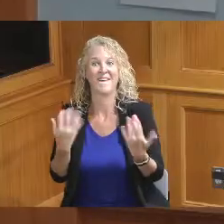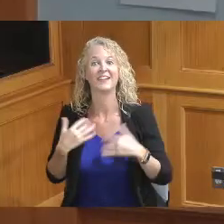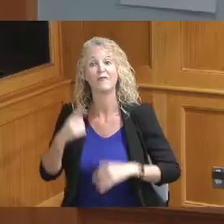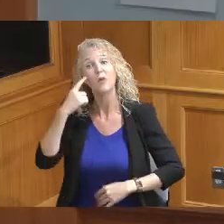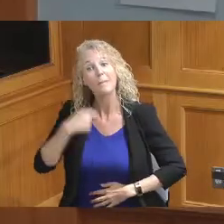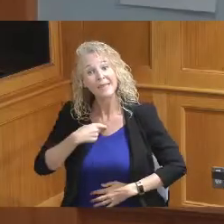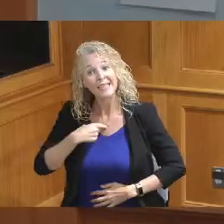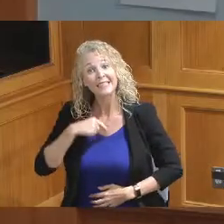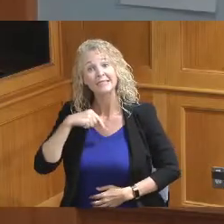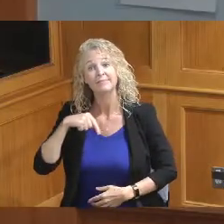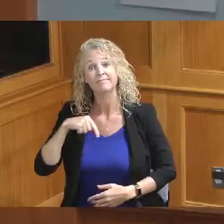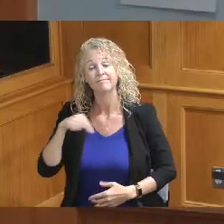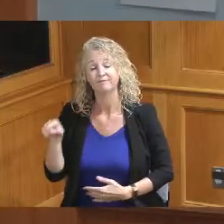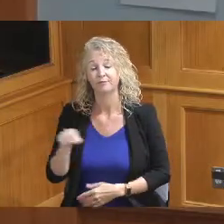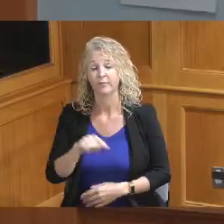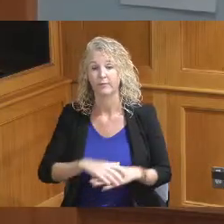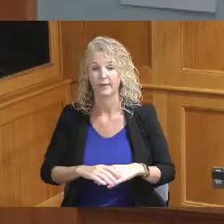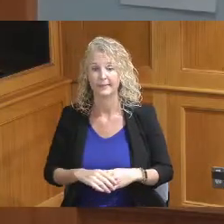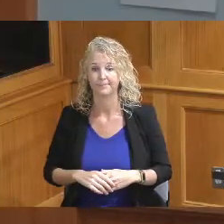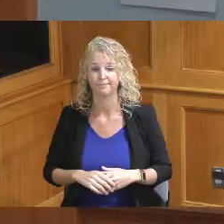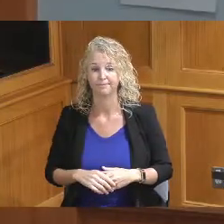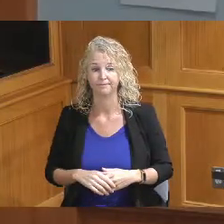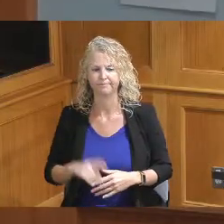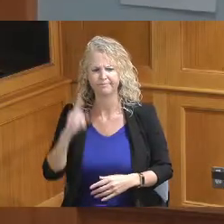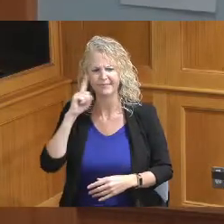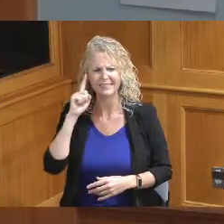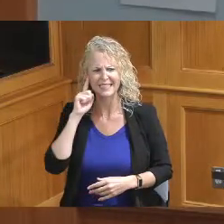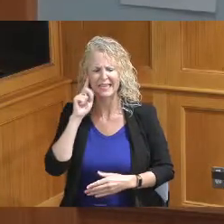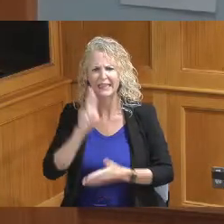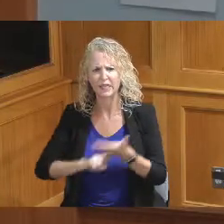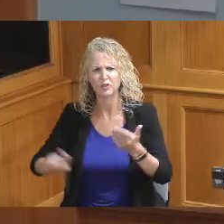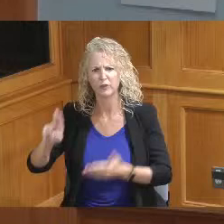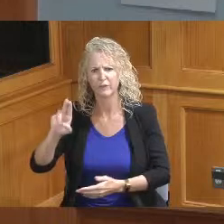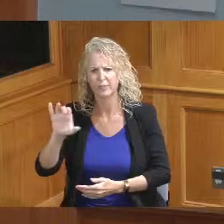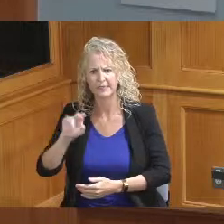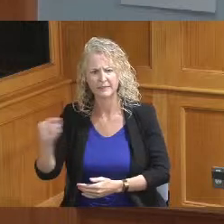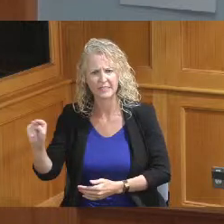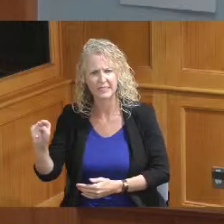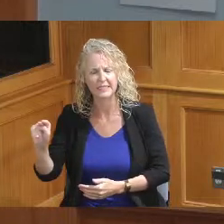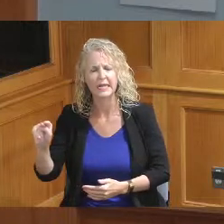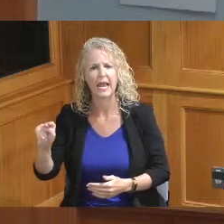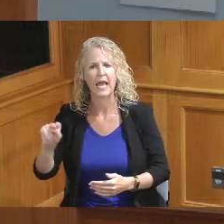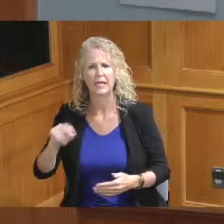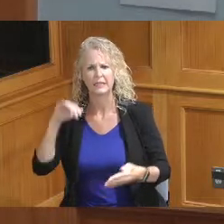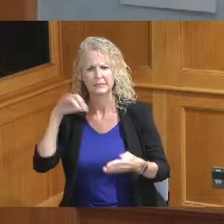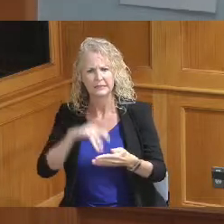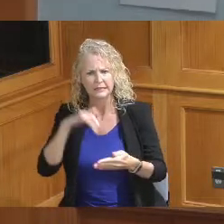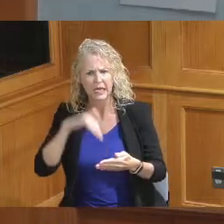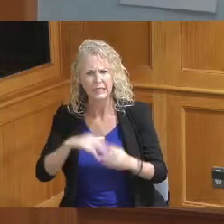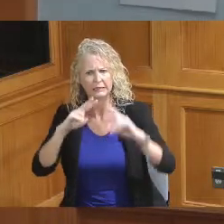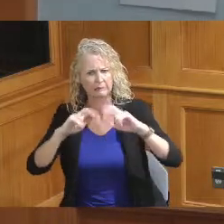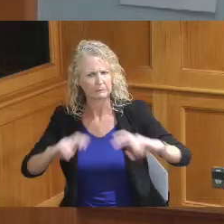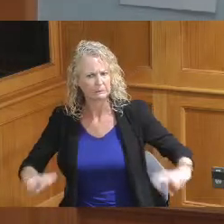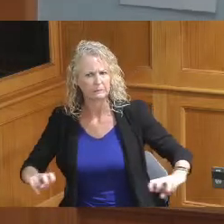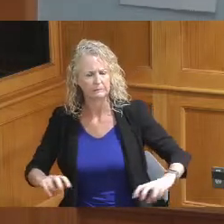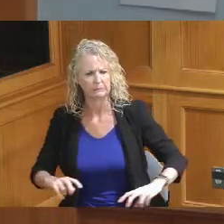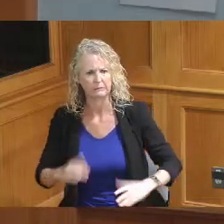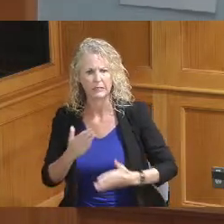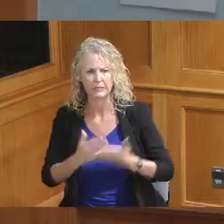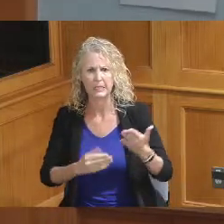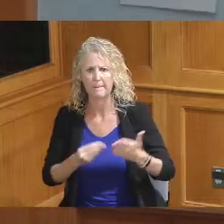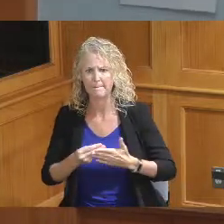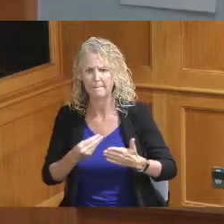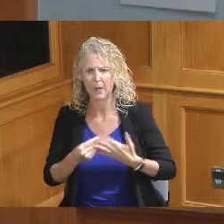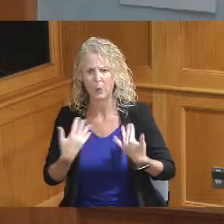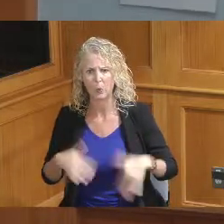to me, this study that you guys, I think, had University of Cincinnati put out, there were some numbers in there that were kind of eye-opening to me. $1 billion